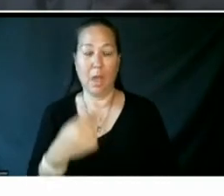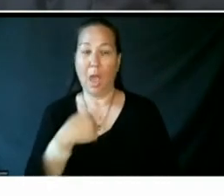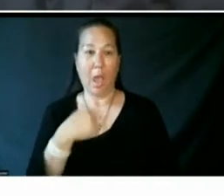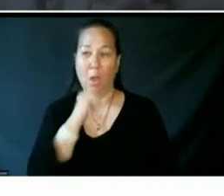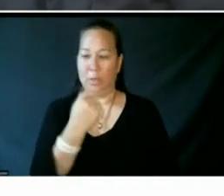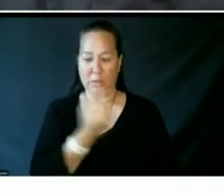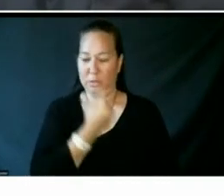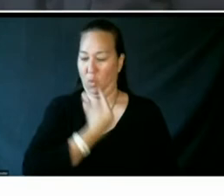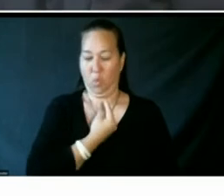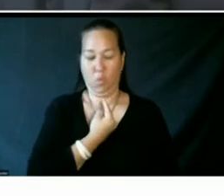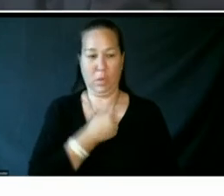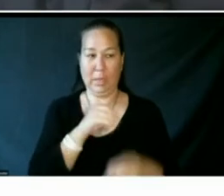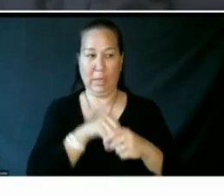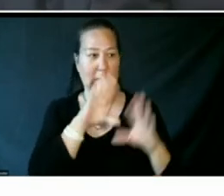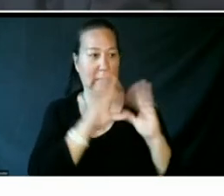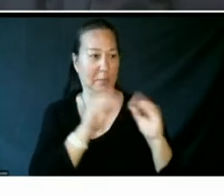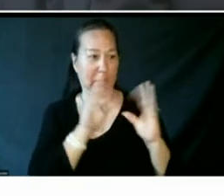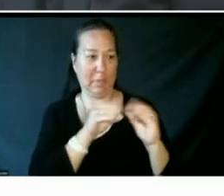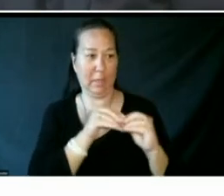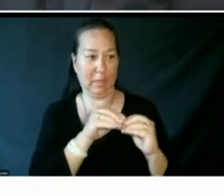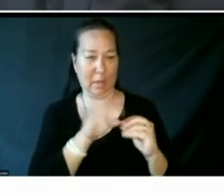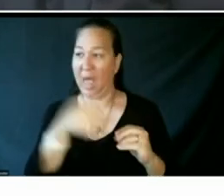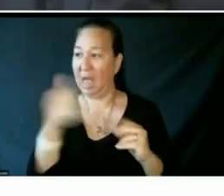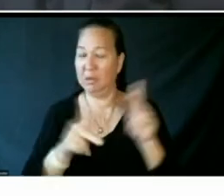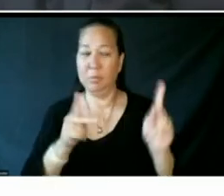others, and other members of the Senate